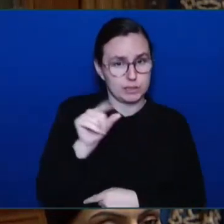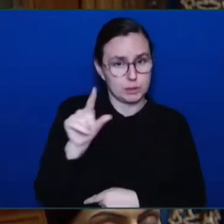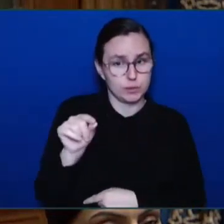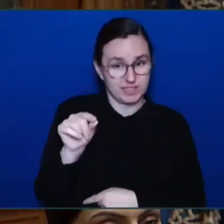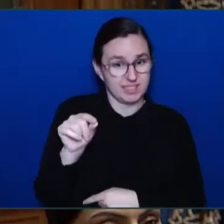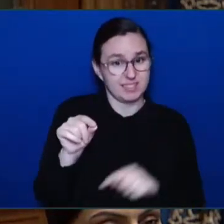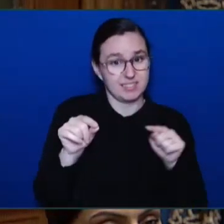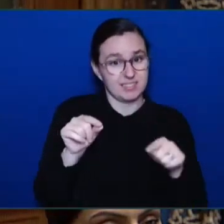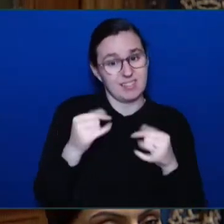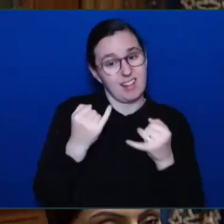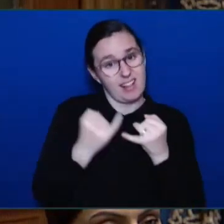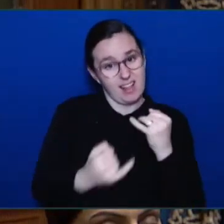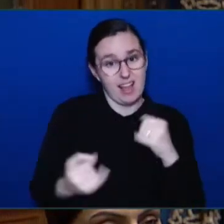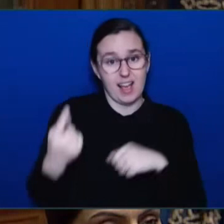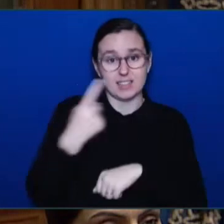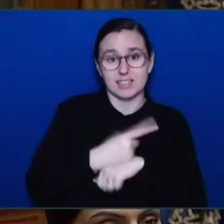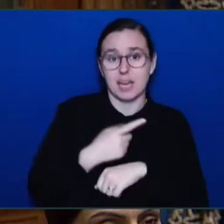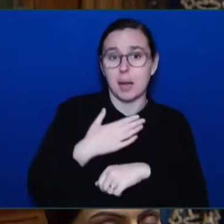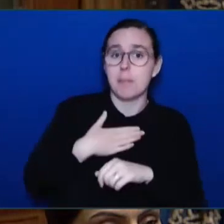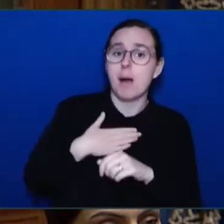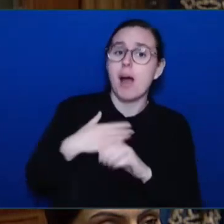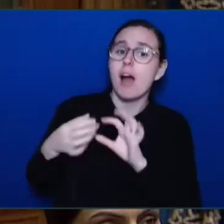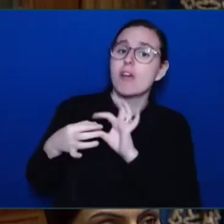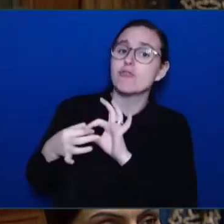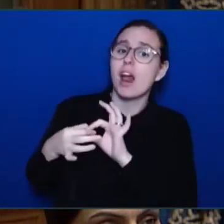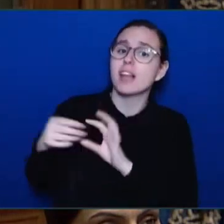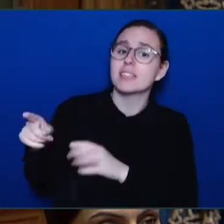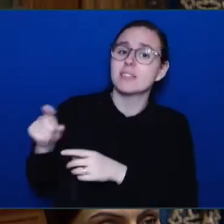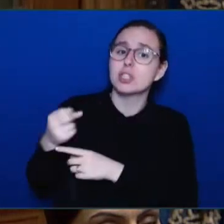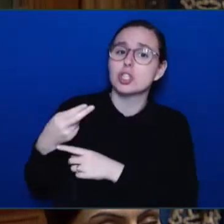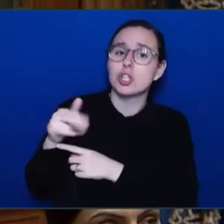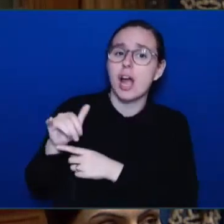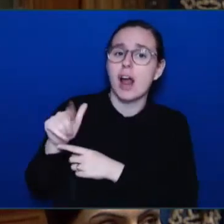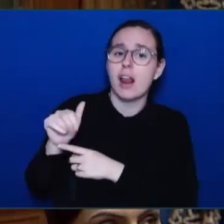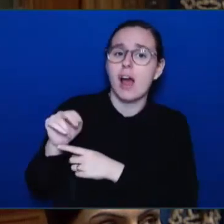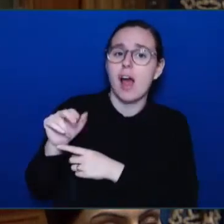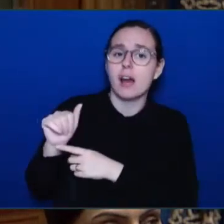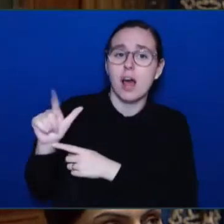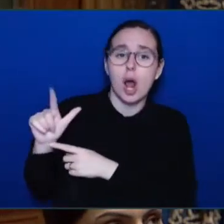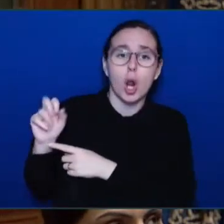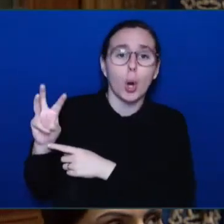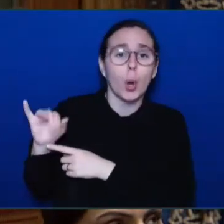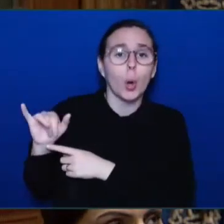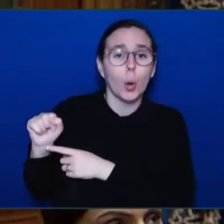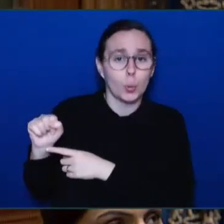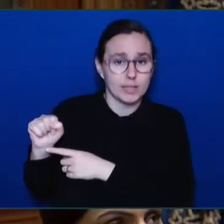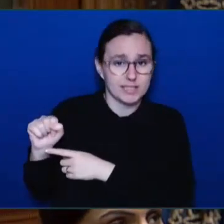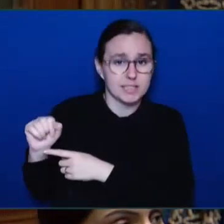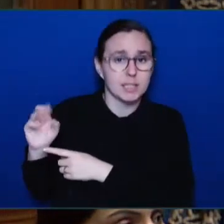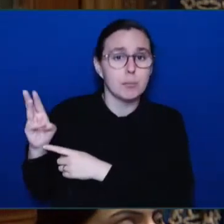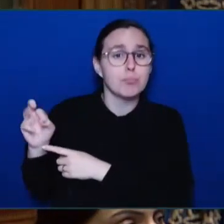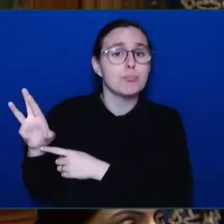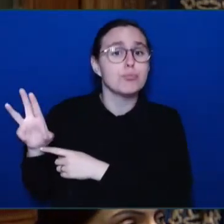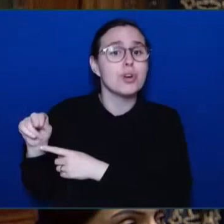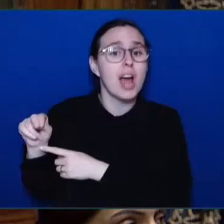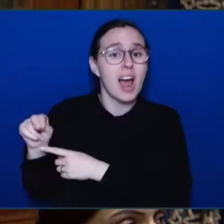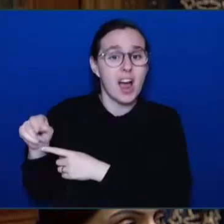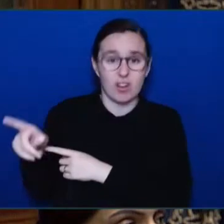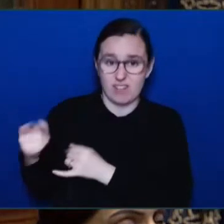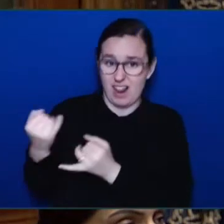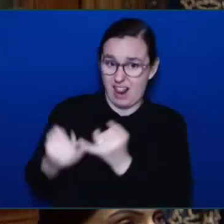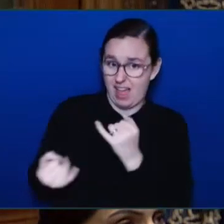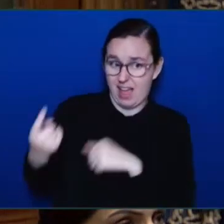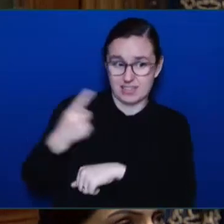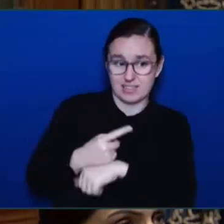seen. Her disappearance provoked a wave of heartache, fear, and tears throughout the communities on